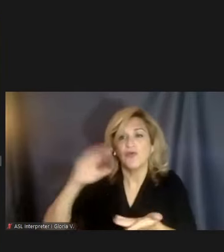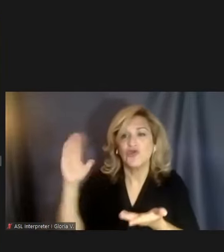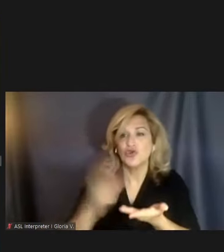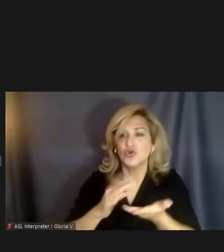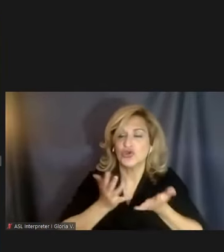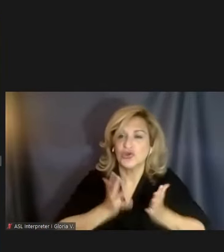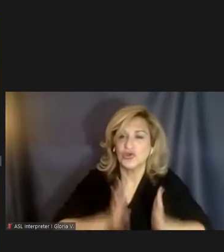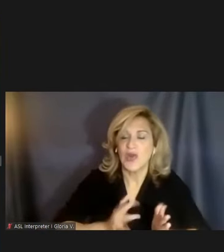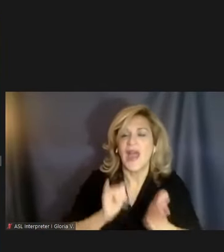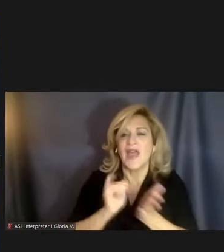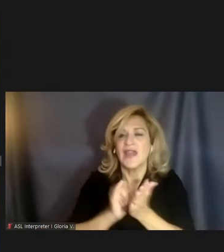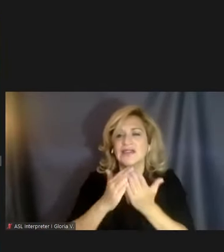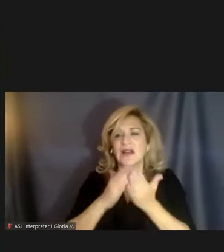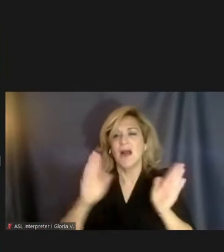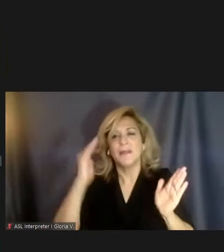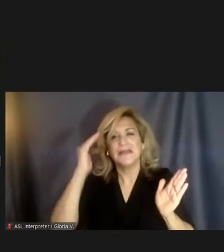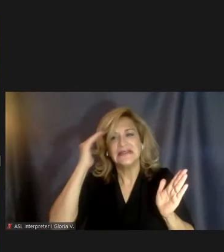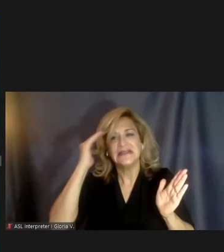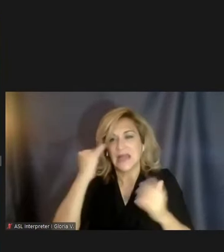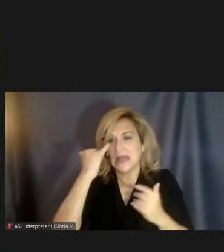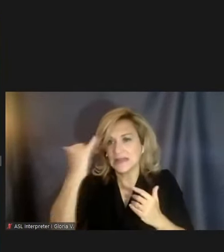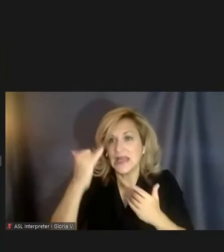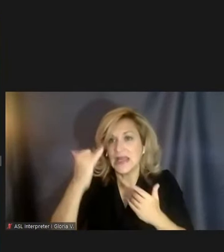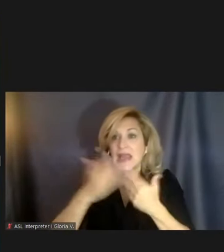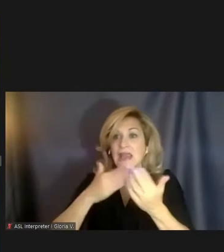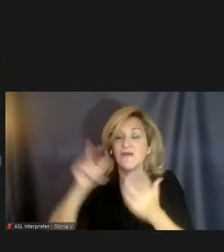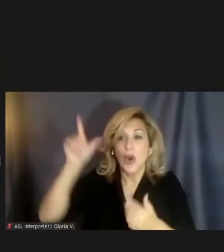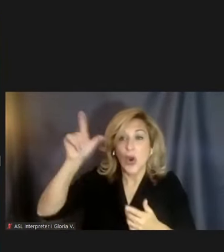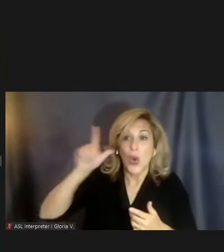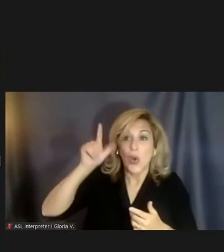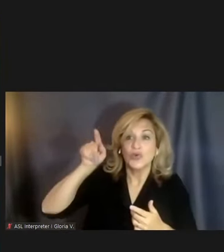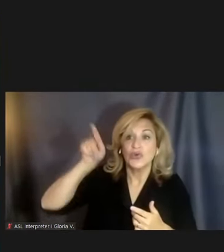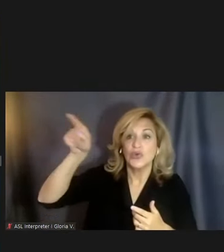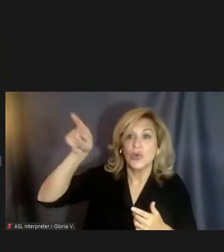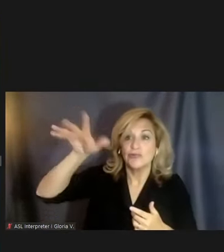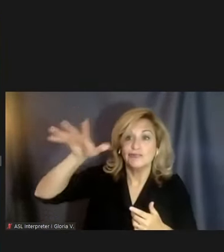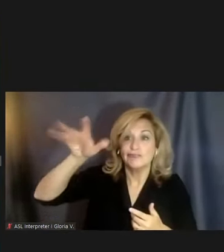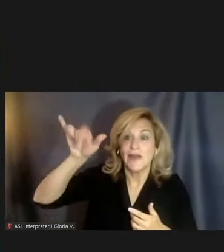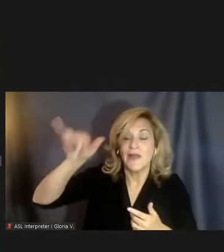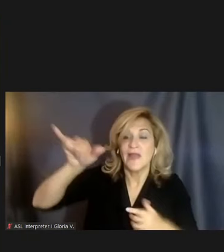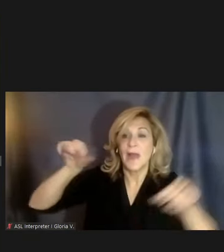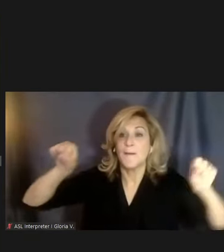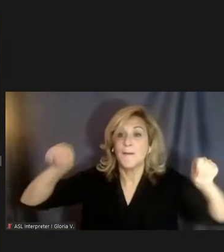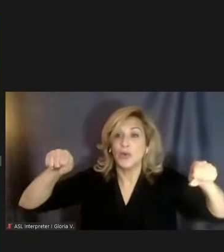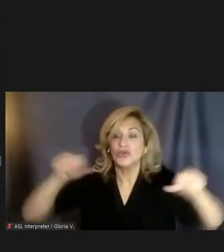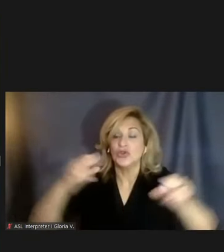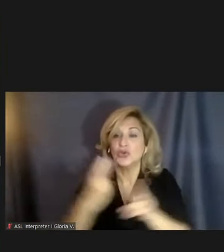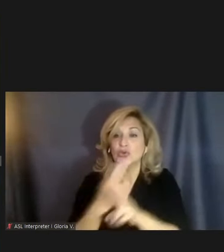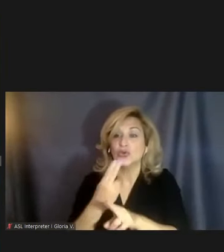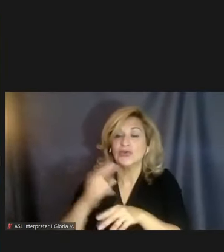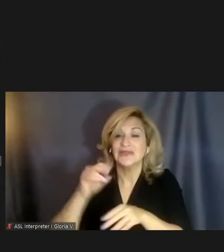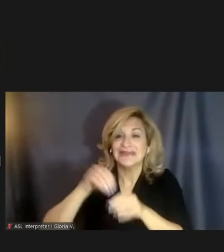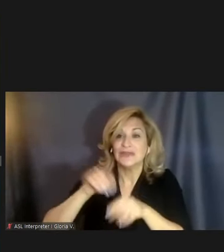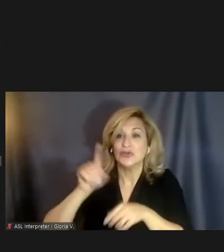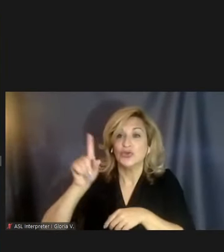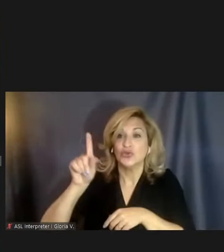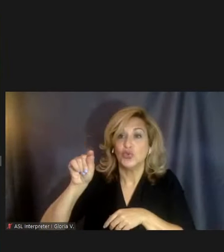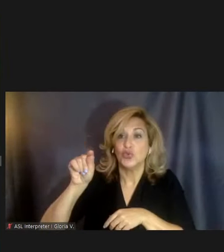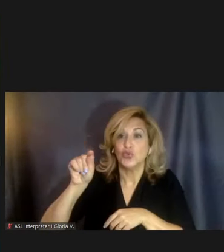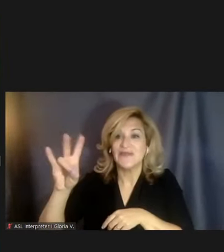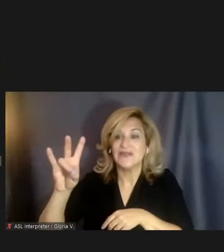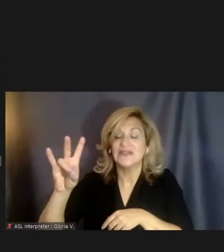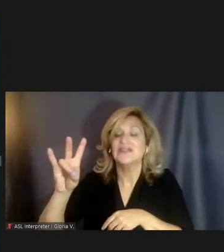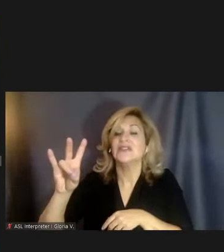idea. In London, even in their ultra low emission zone, motorcycles made after 2007 are still 100% exempted from that